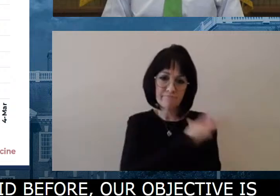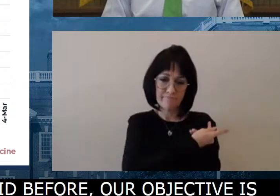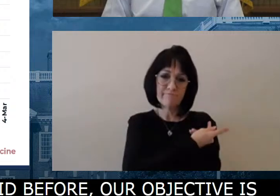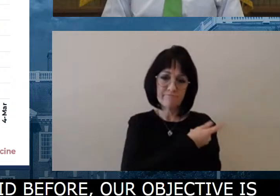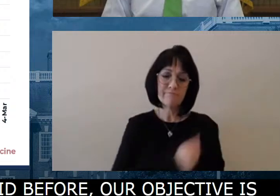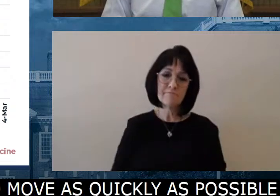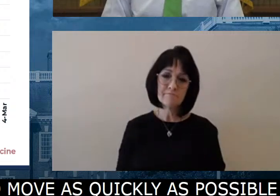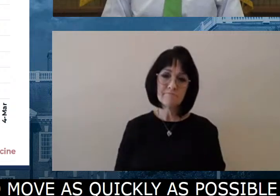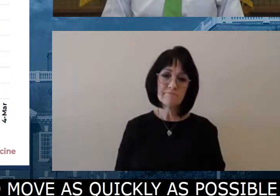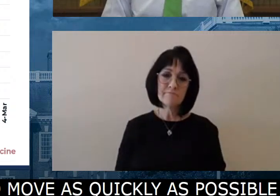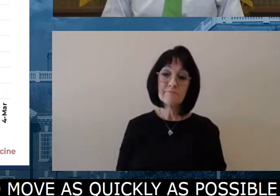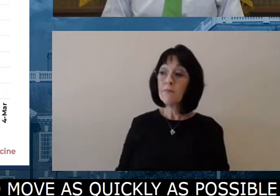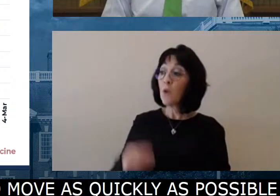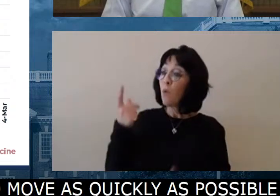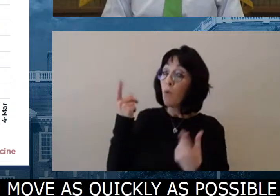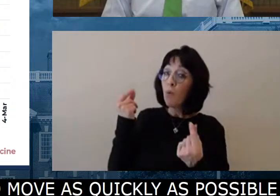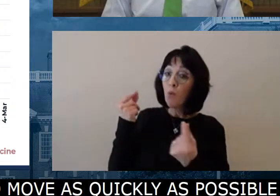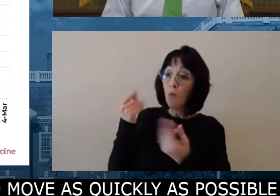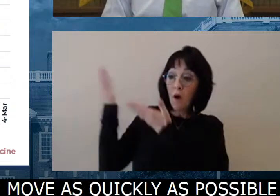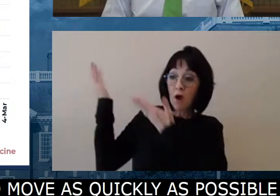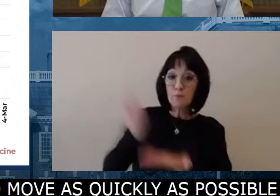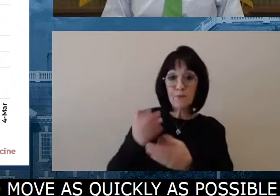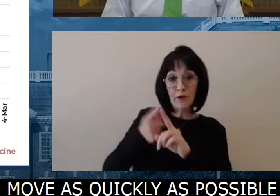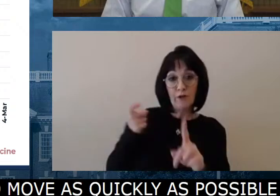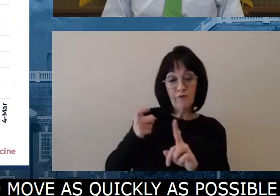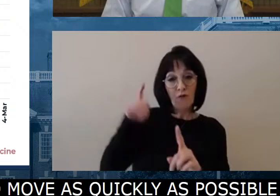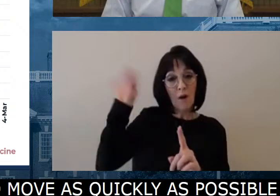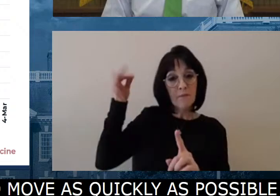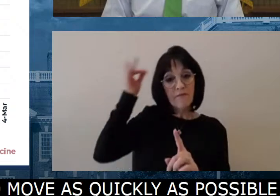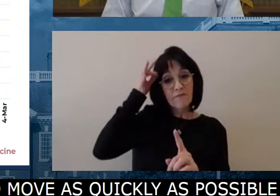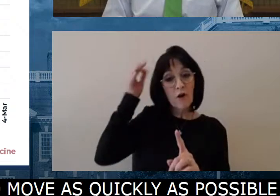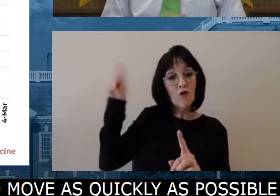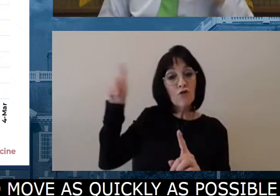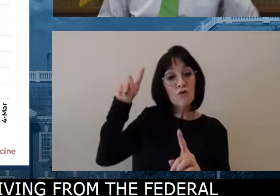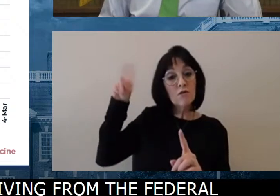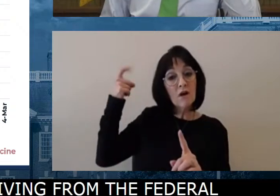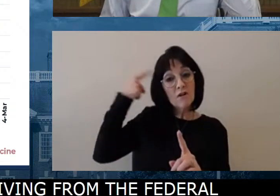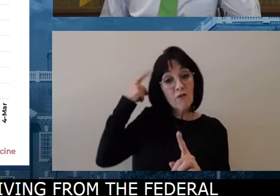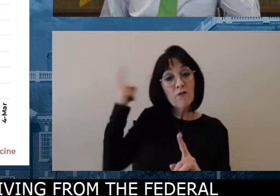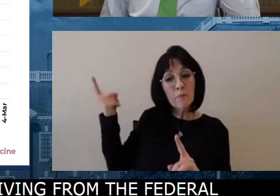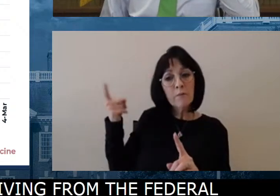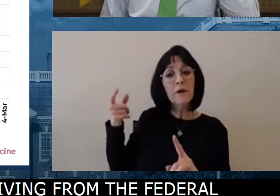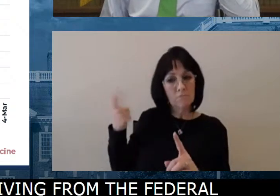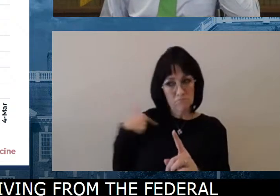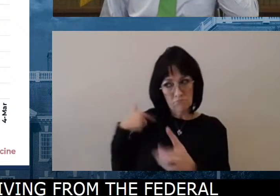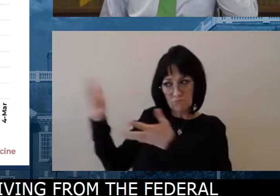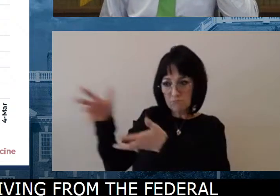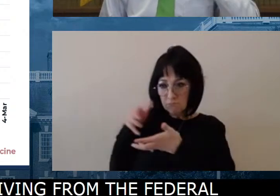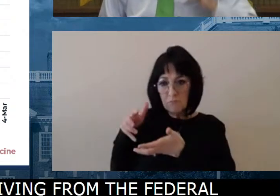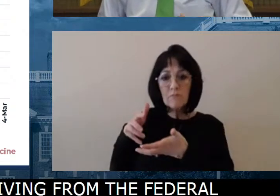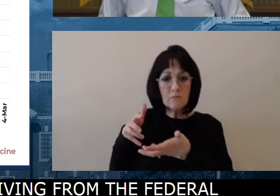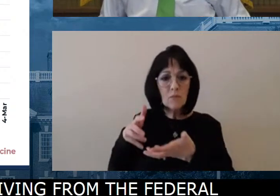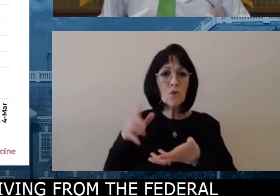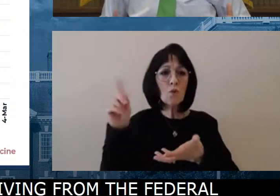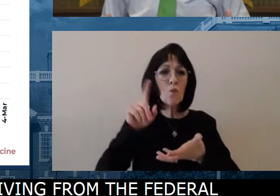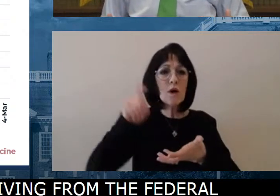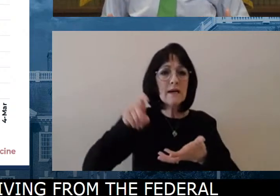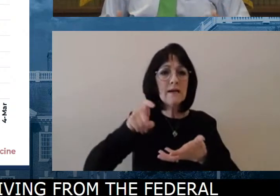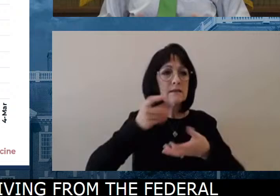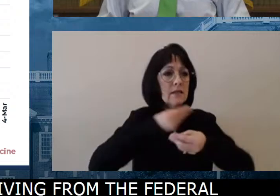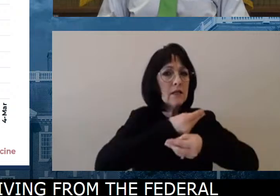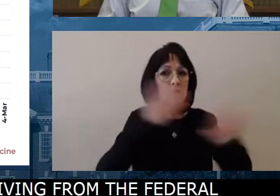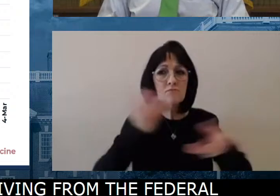as fast and as fair as we possibly can. We've also said that we will meet the allocation we're getting, and